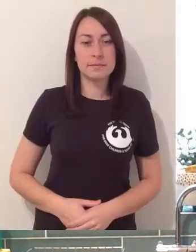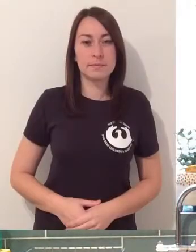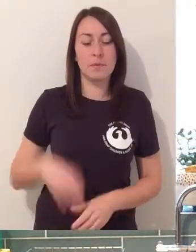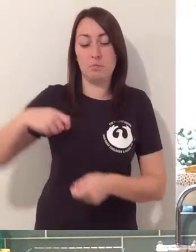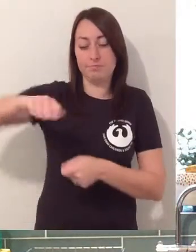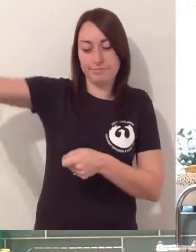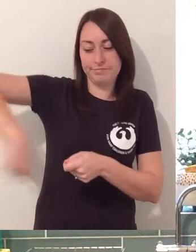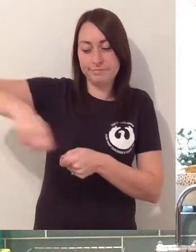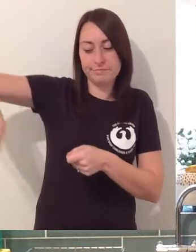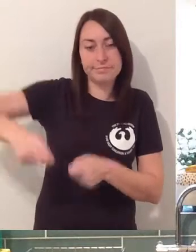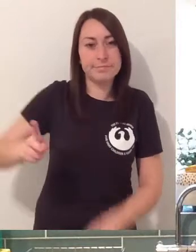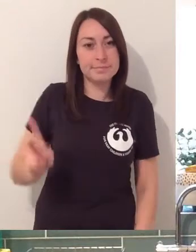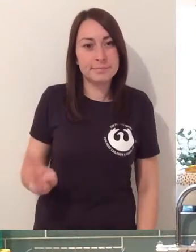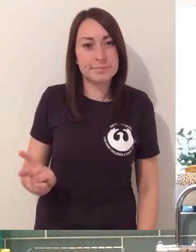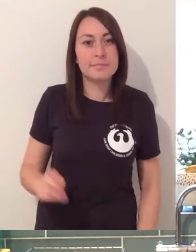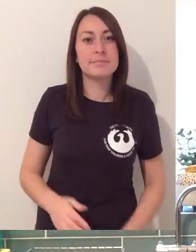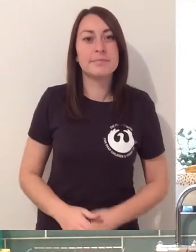You want to give that a good mix.